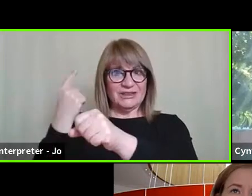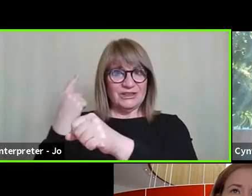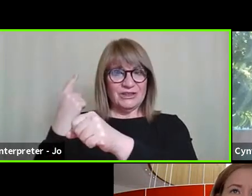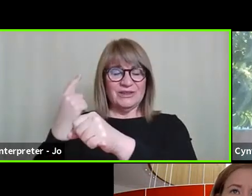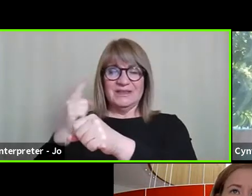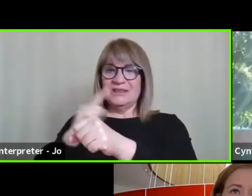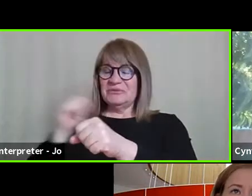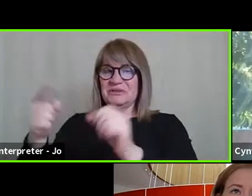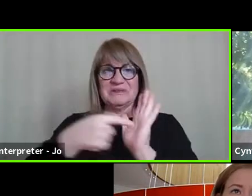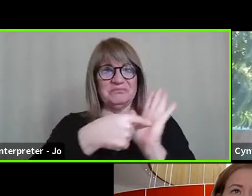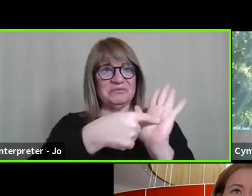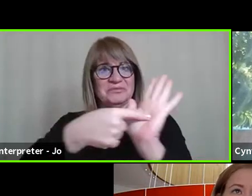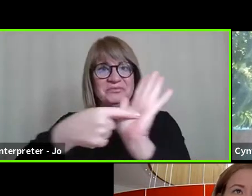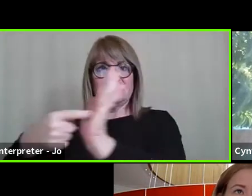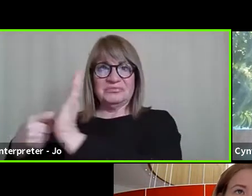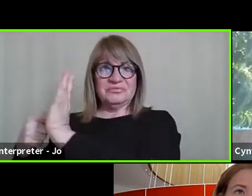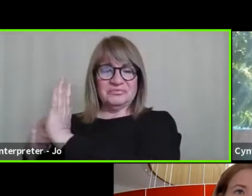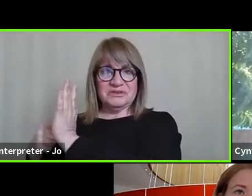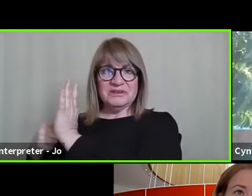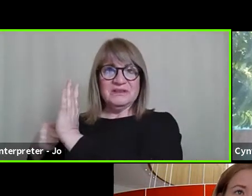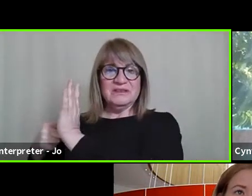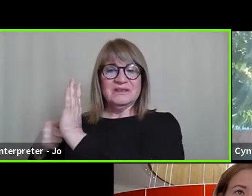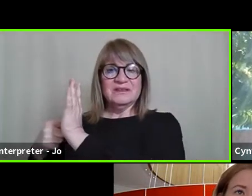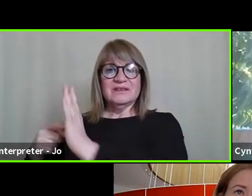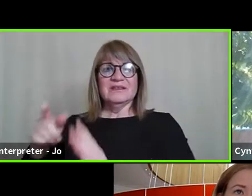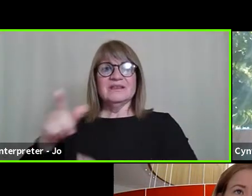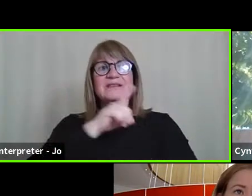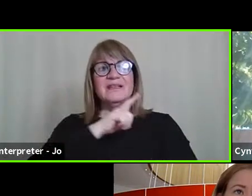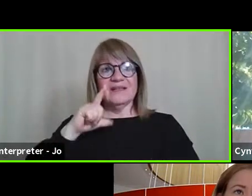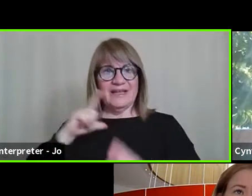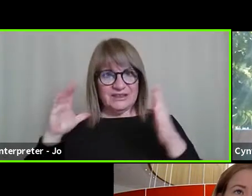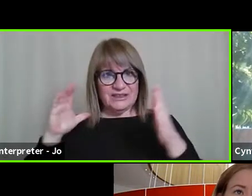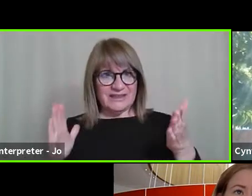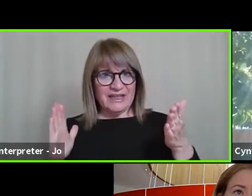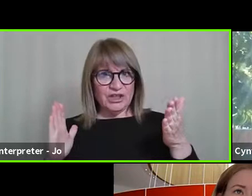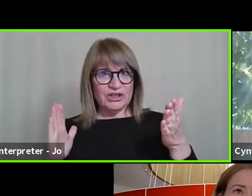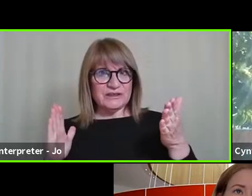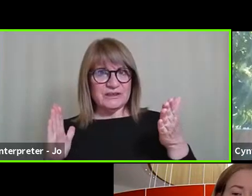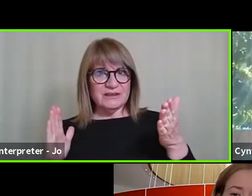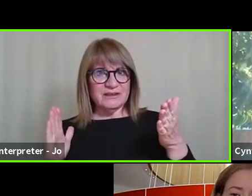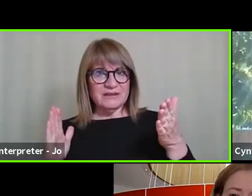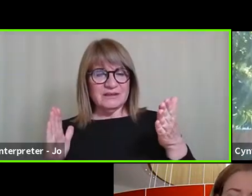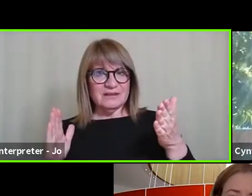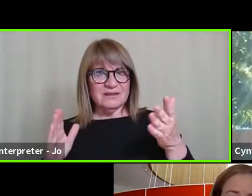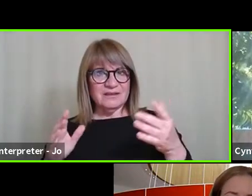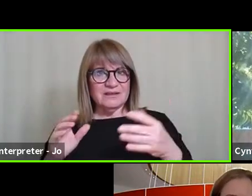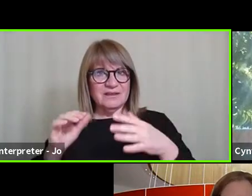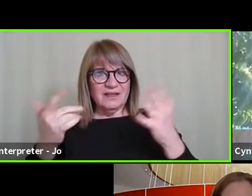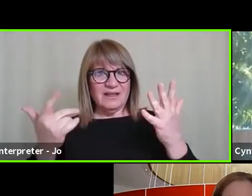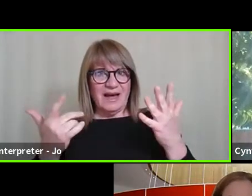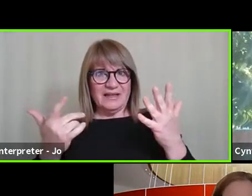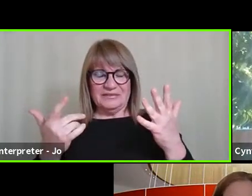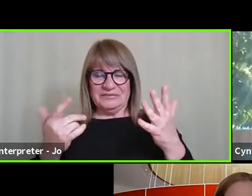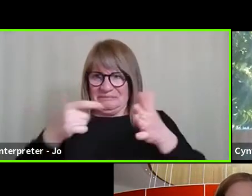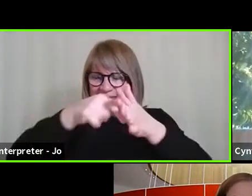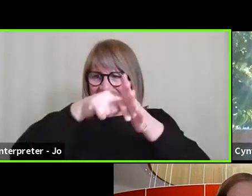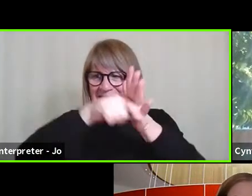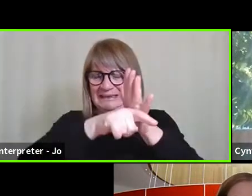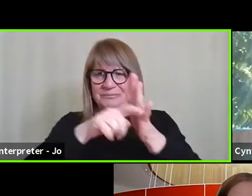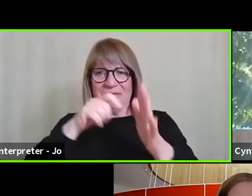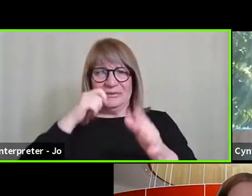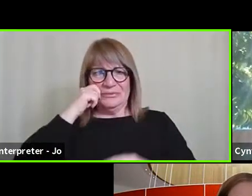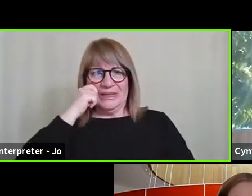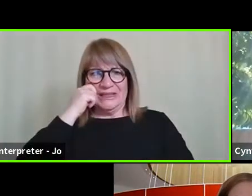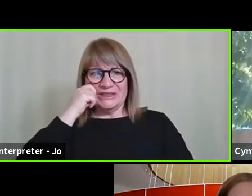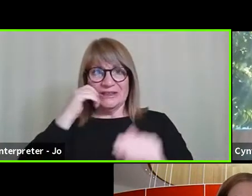and really exposed to our legislature a lot of deeply seated racial and income health